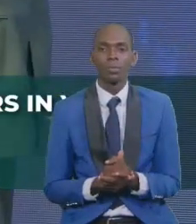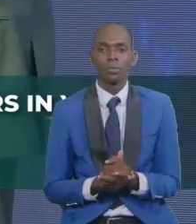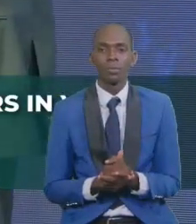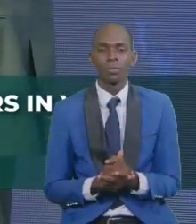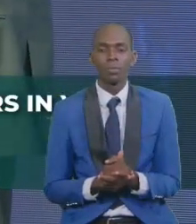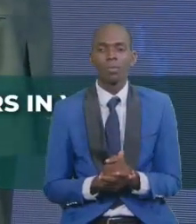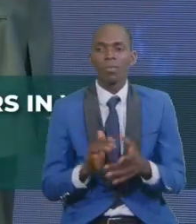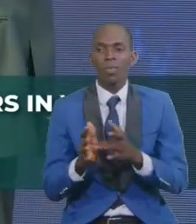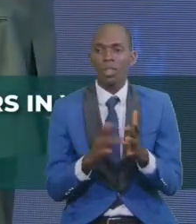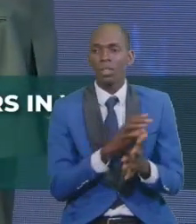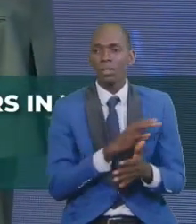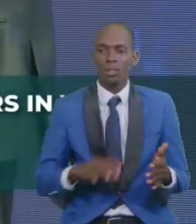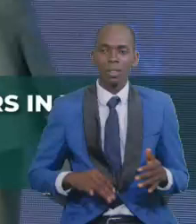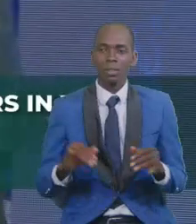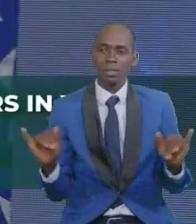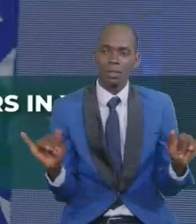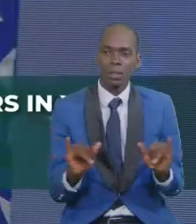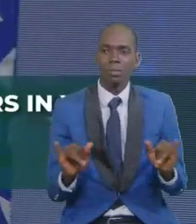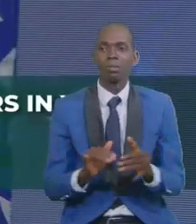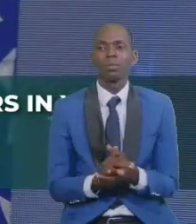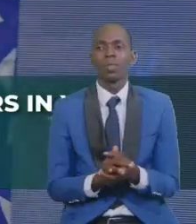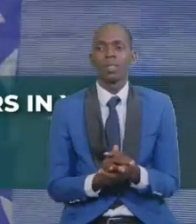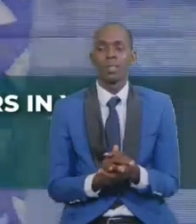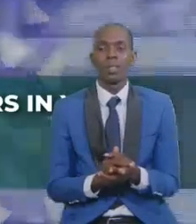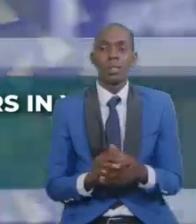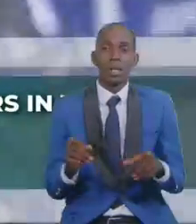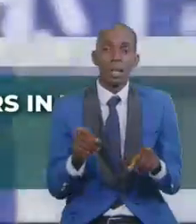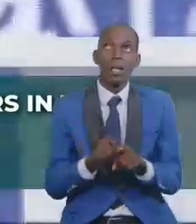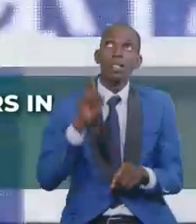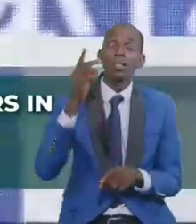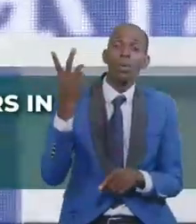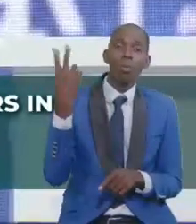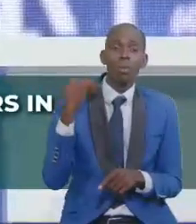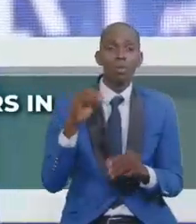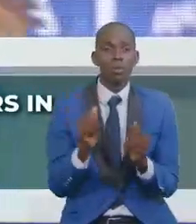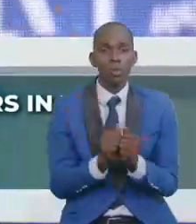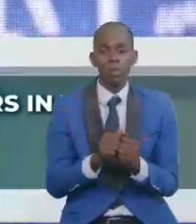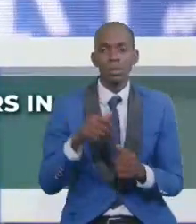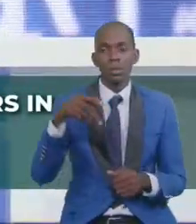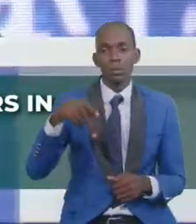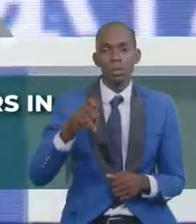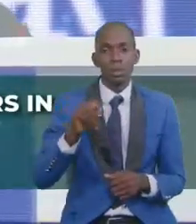Jesus Christ the same. As he was with Peter, so he is with you.